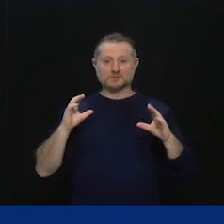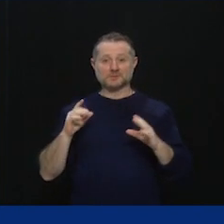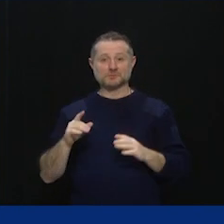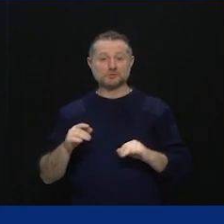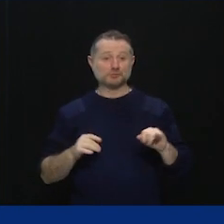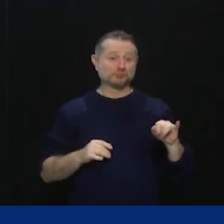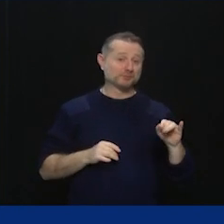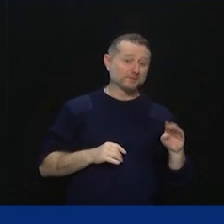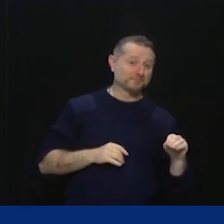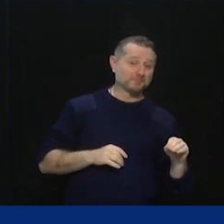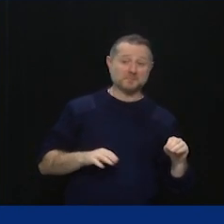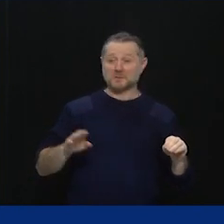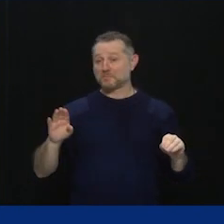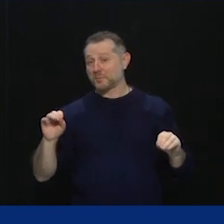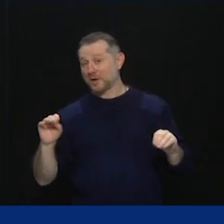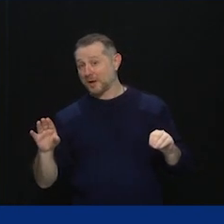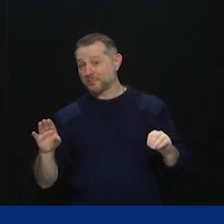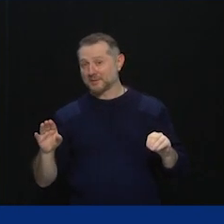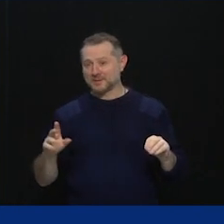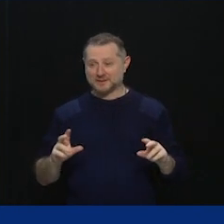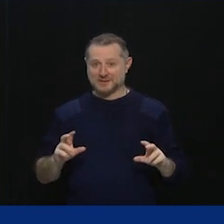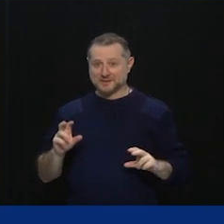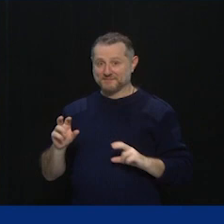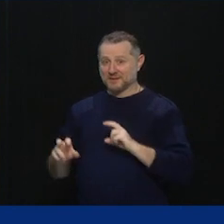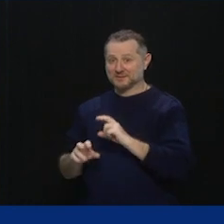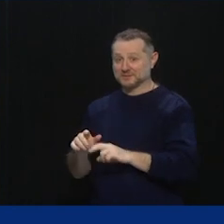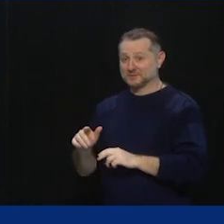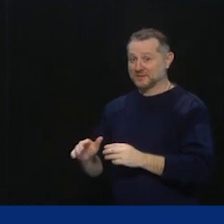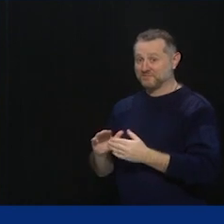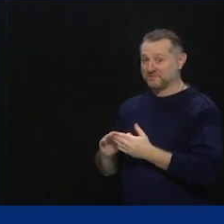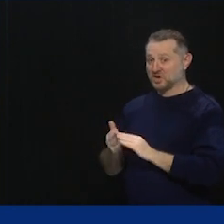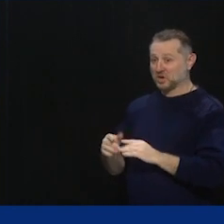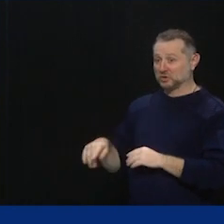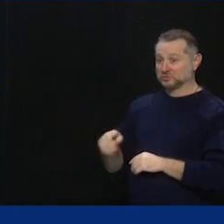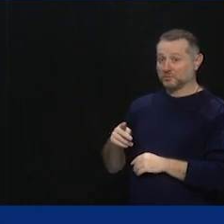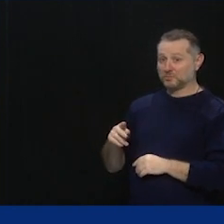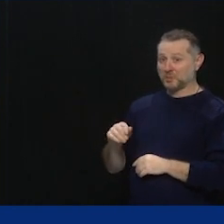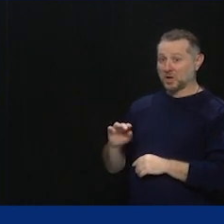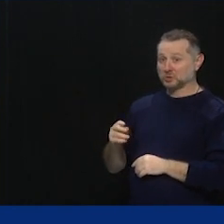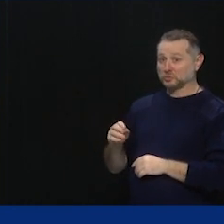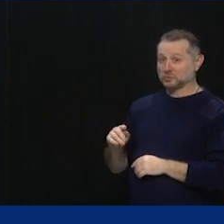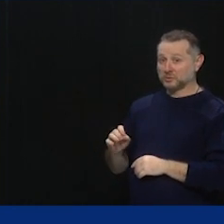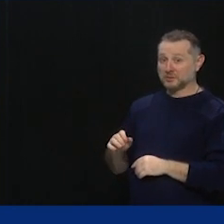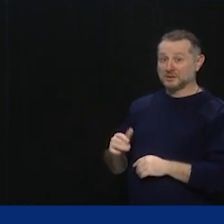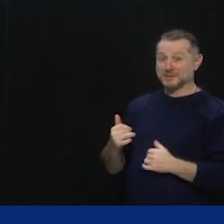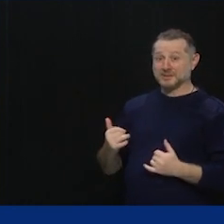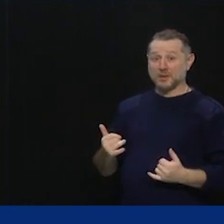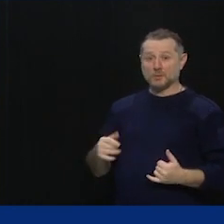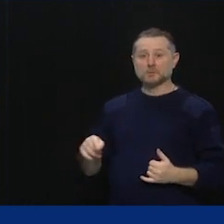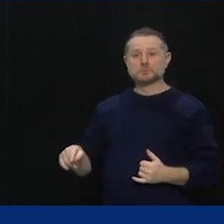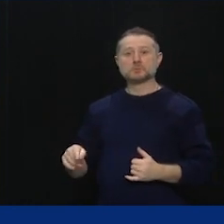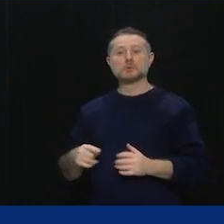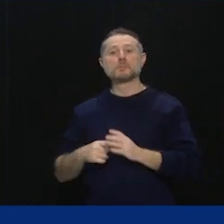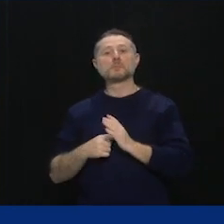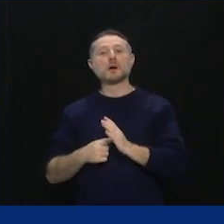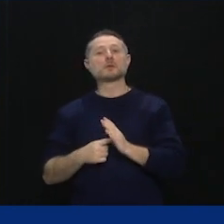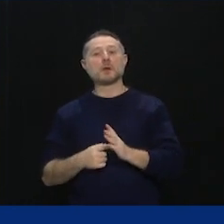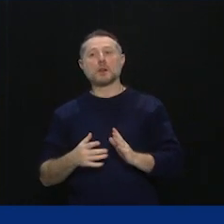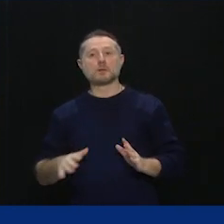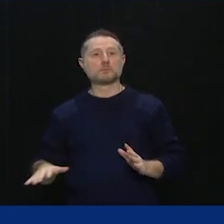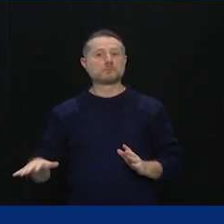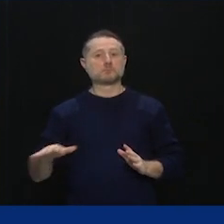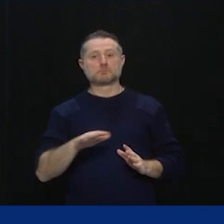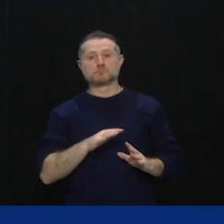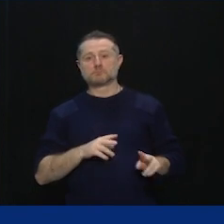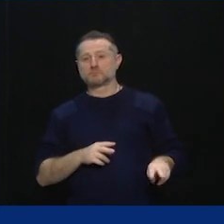Patchogue. And the village of Patchogue is the model village in this country. So I thank you for doing that. And thank